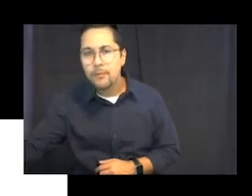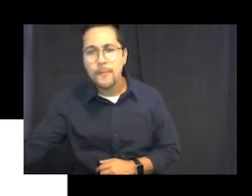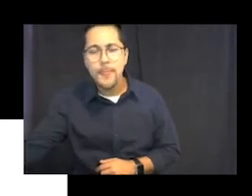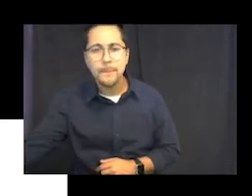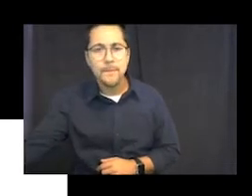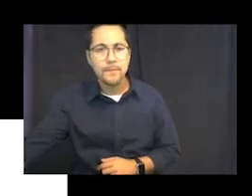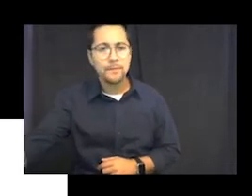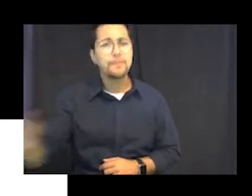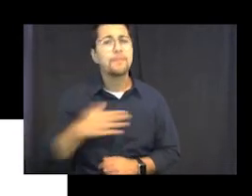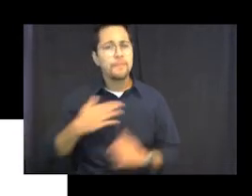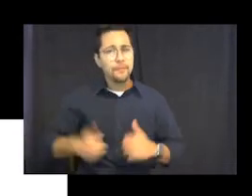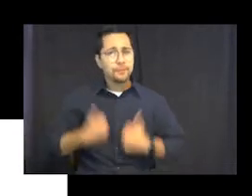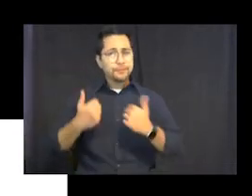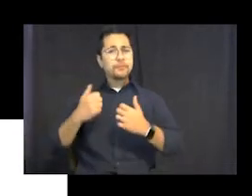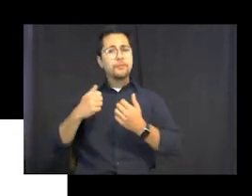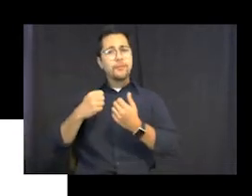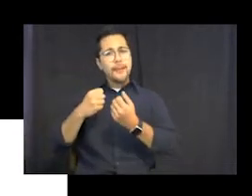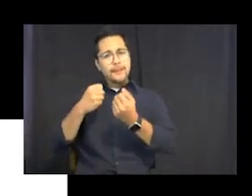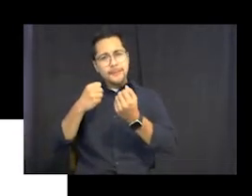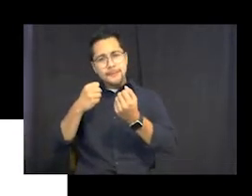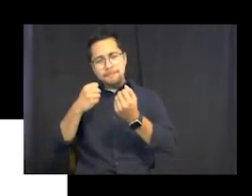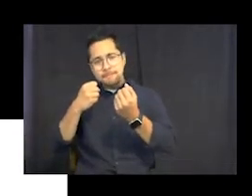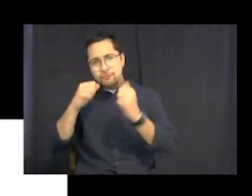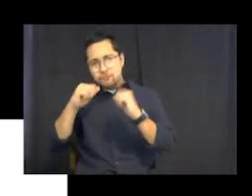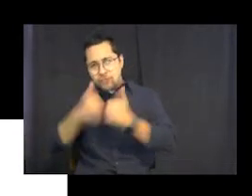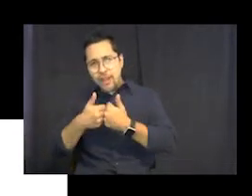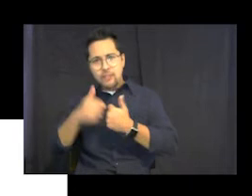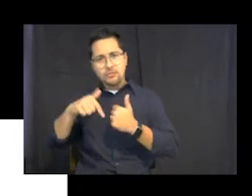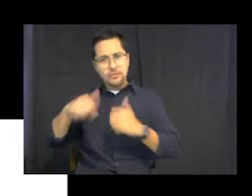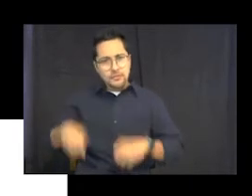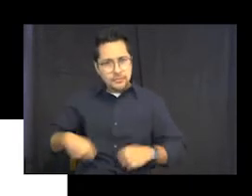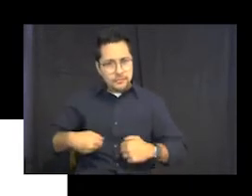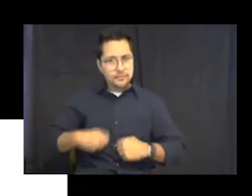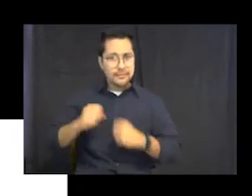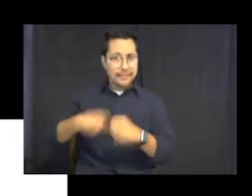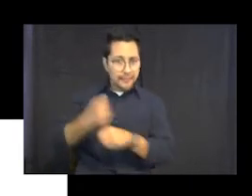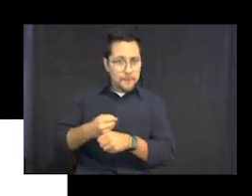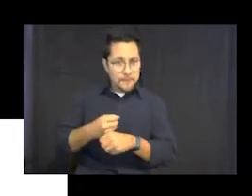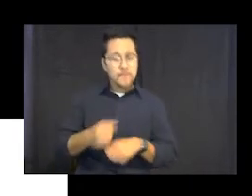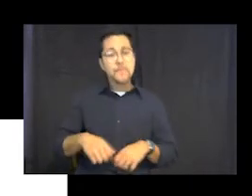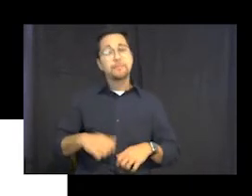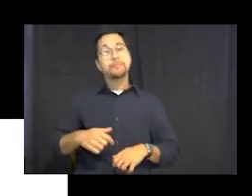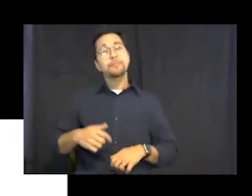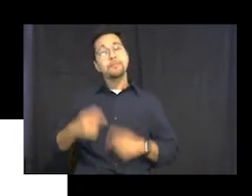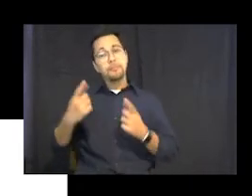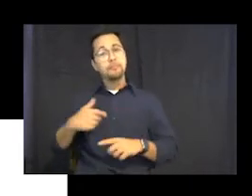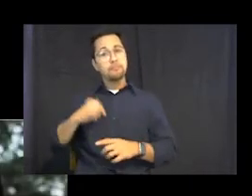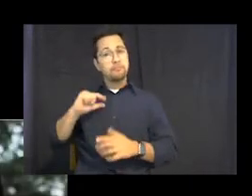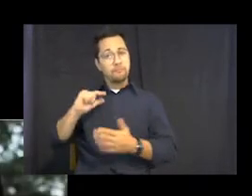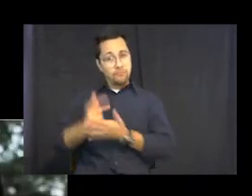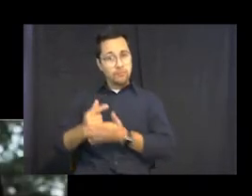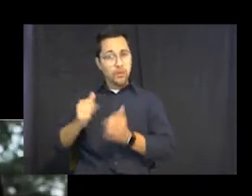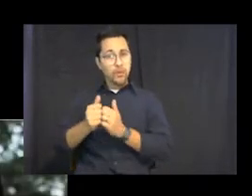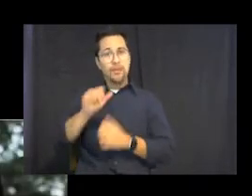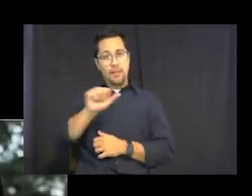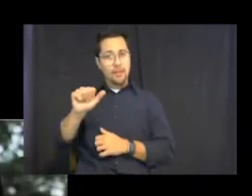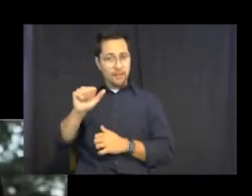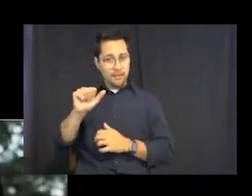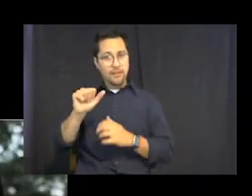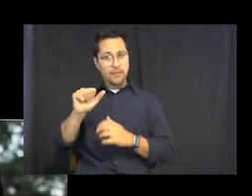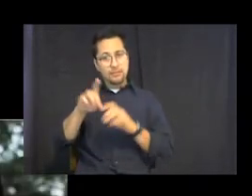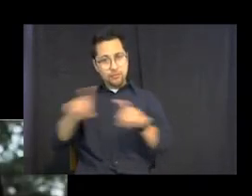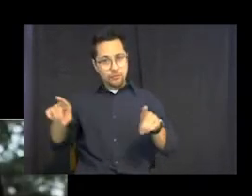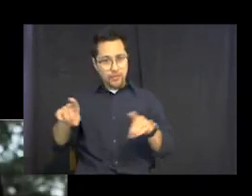challenges I have this year. I graduated with AA degree after